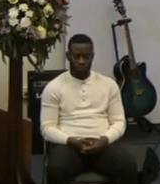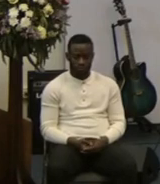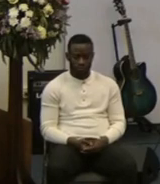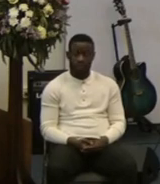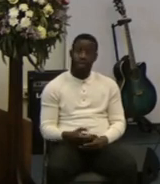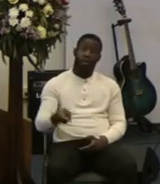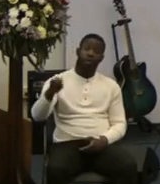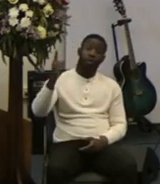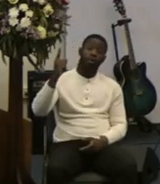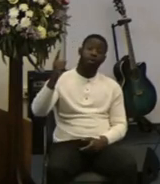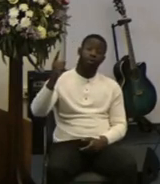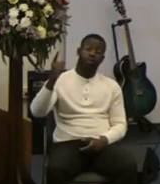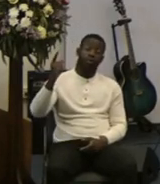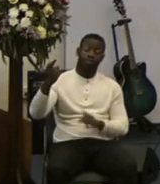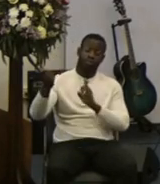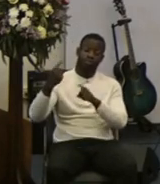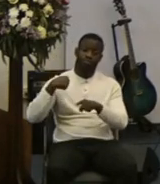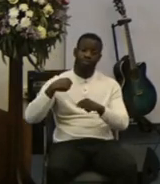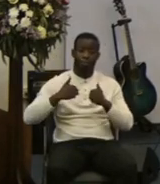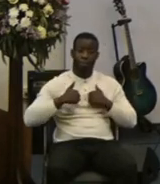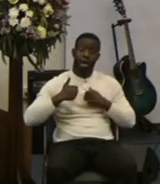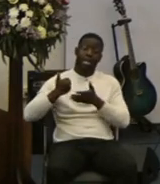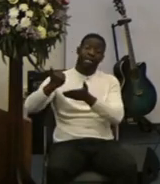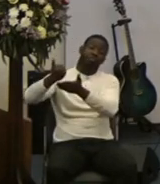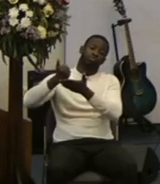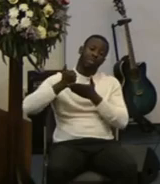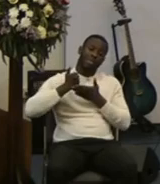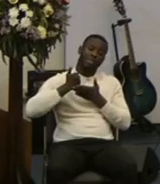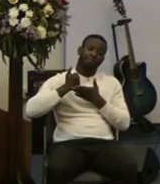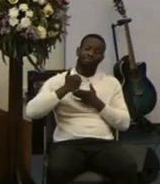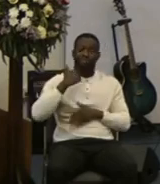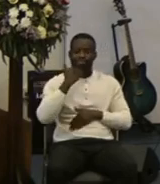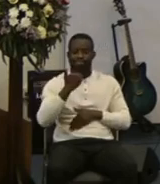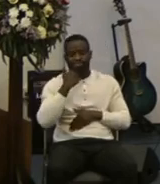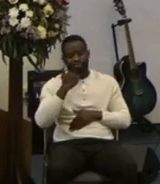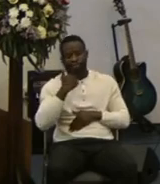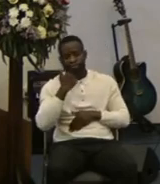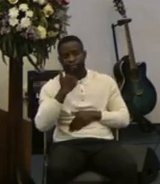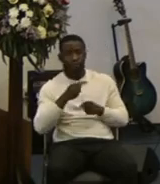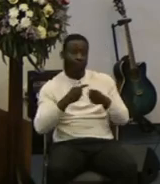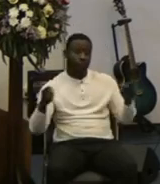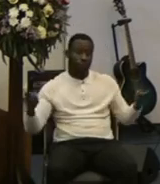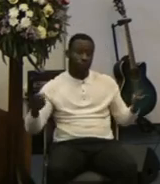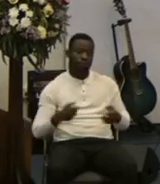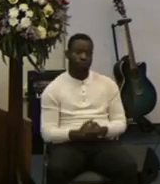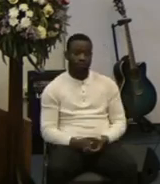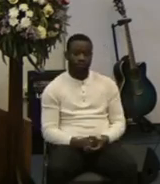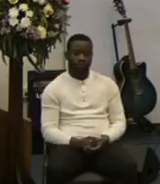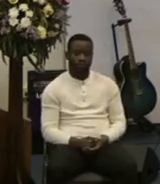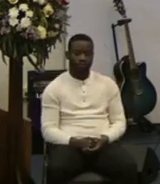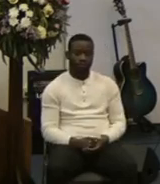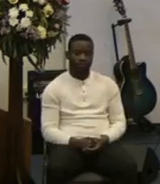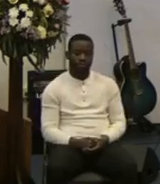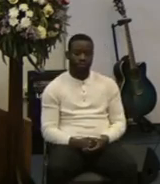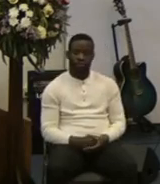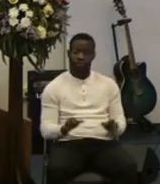And what did God say to me? My grace is sufficient for you.